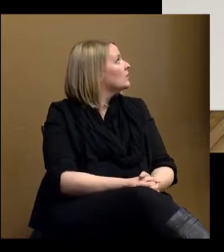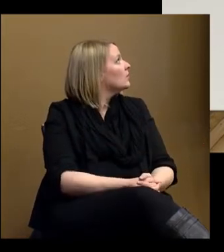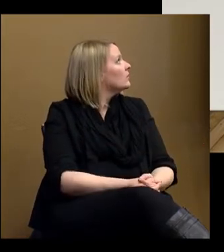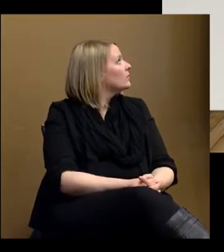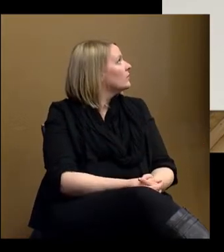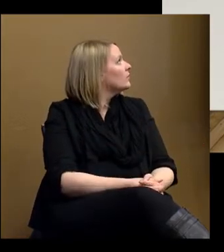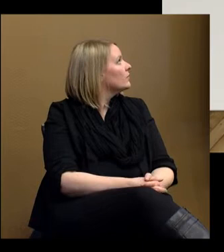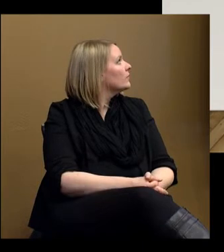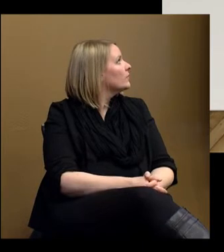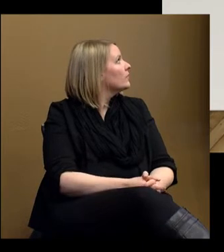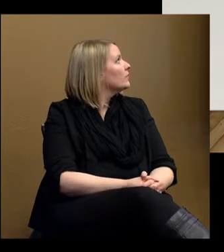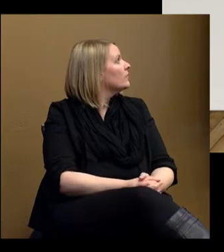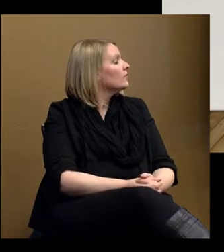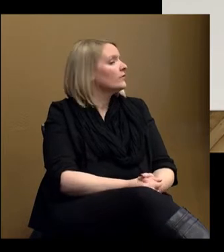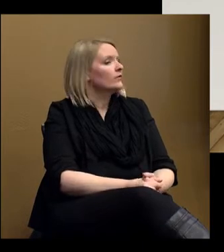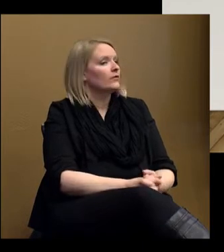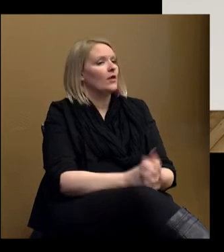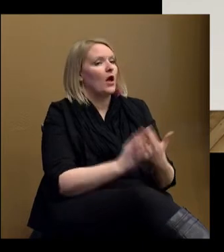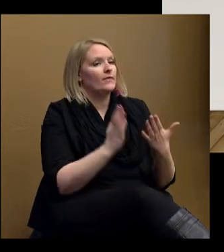on that scale?